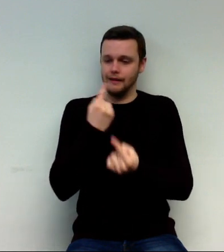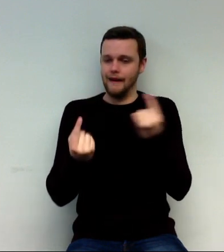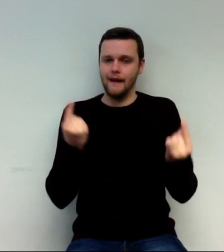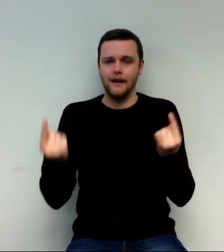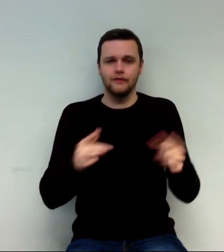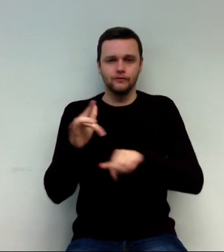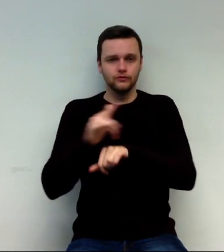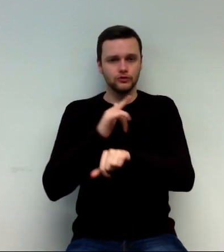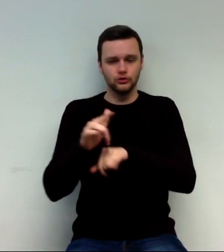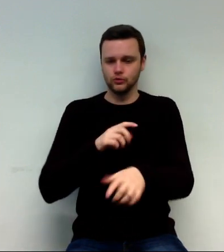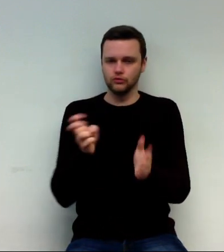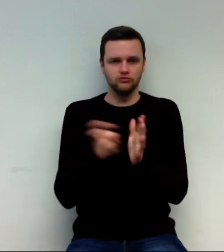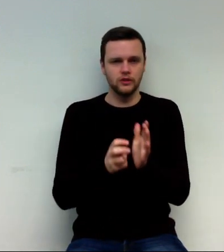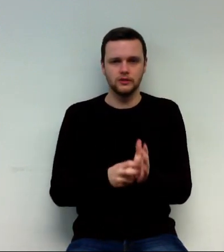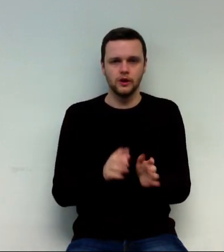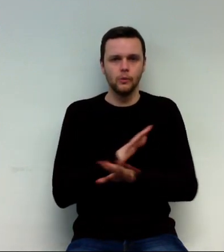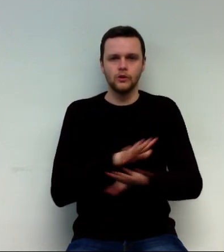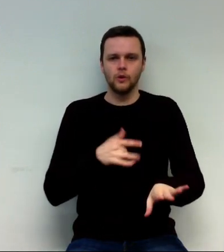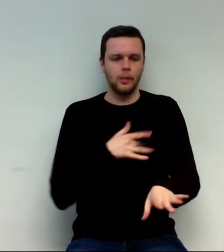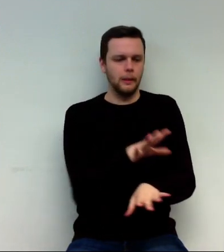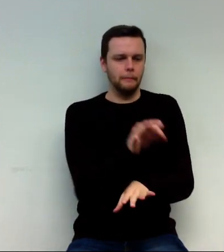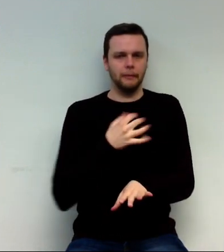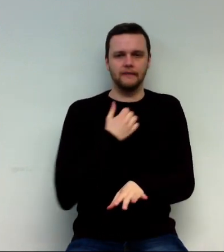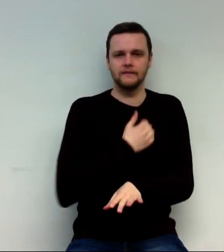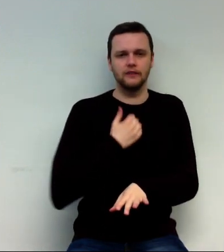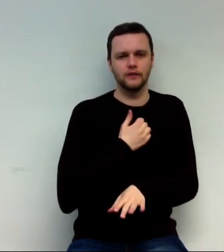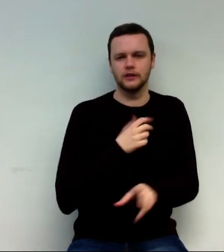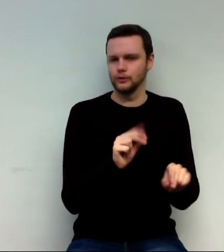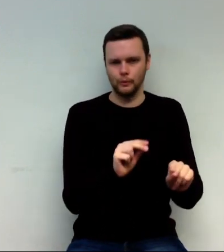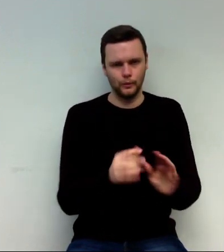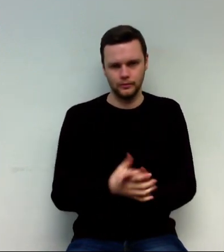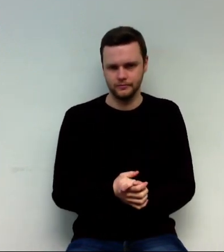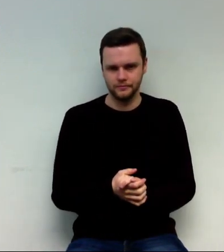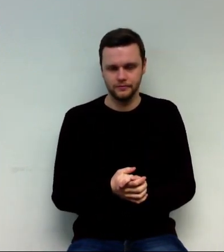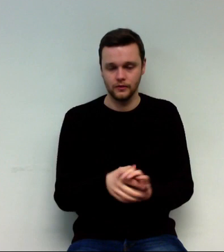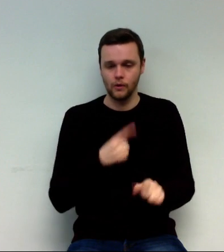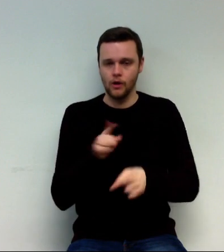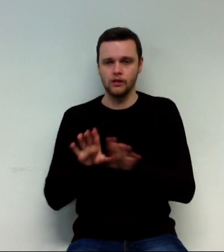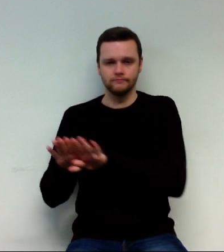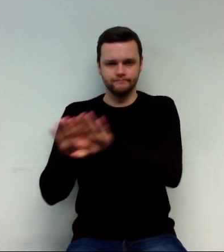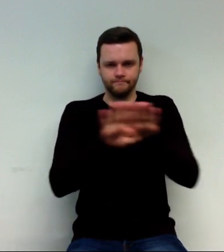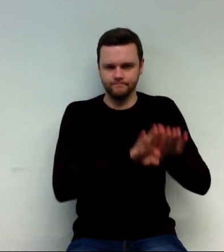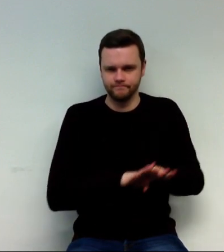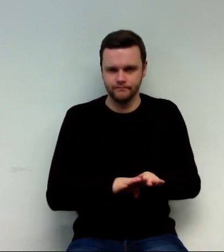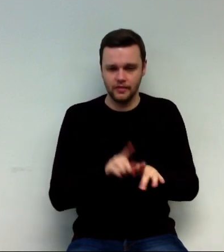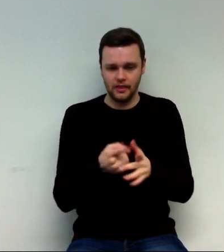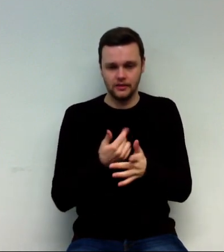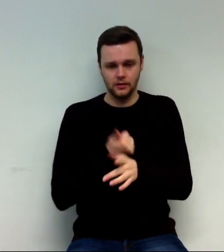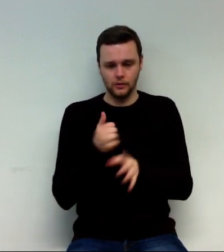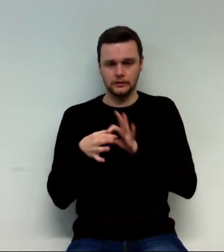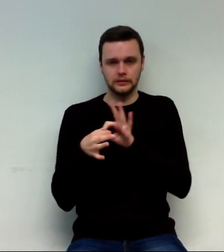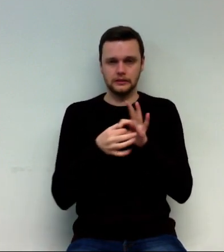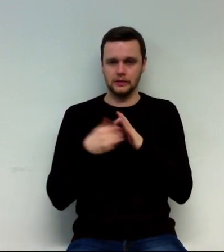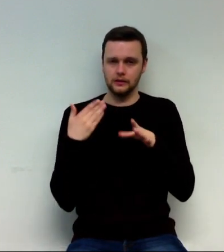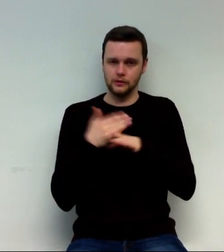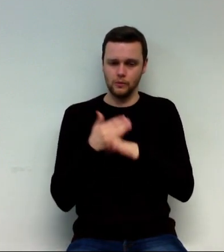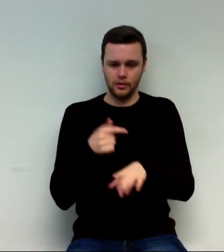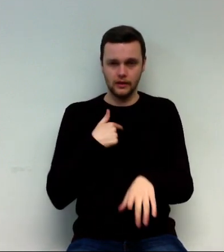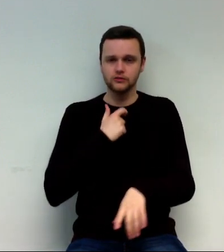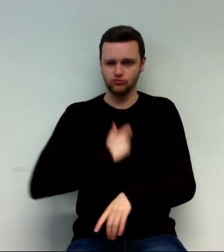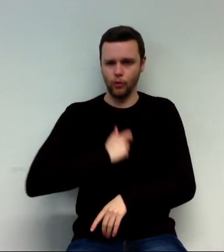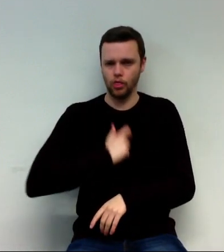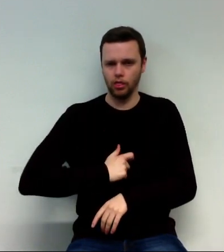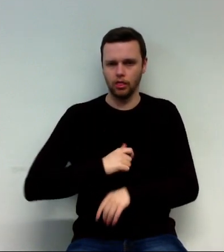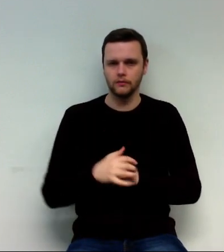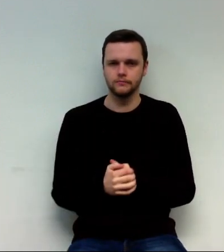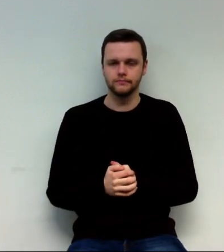registers. We don't have favourites. We treat everyone the same, and that is how the society functions, and that's our role.